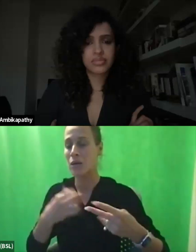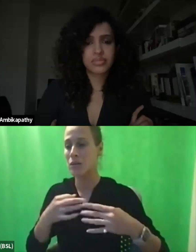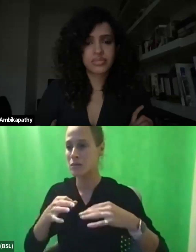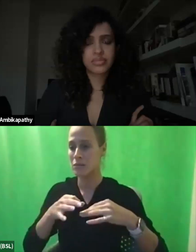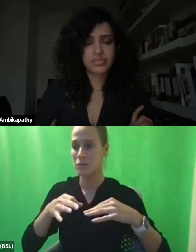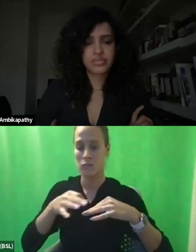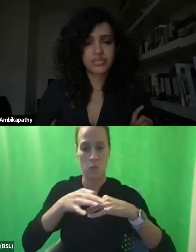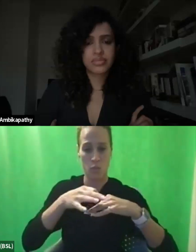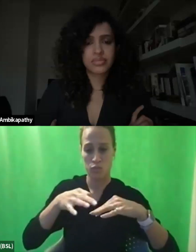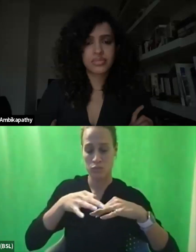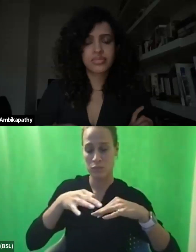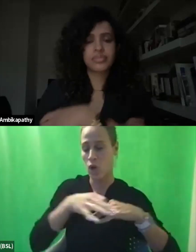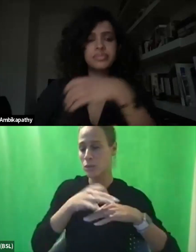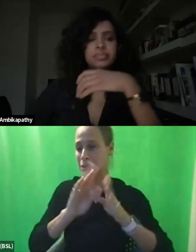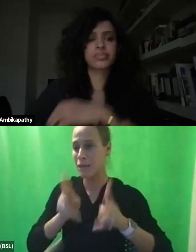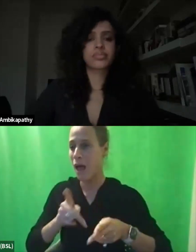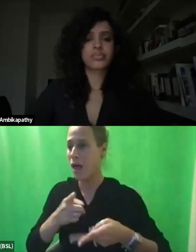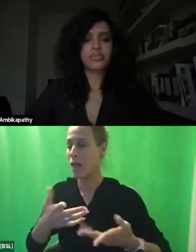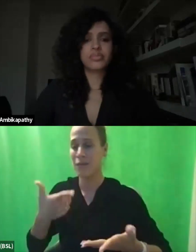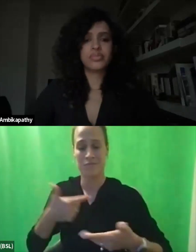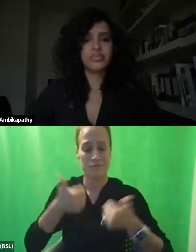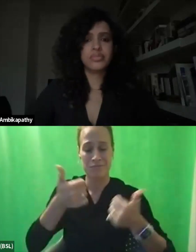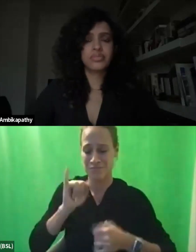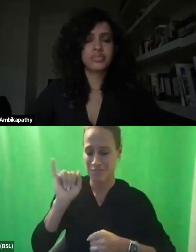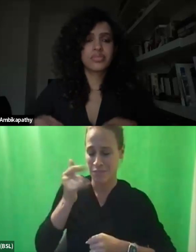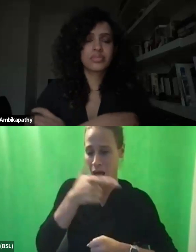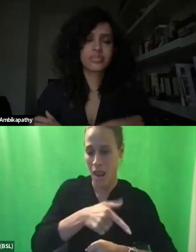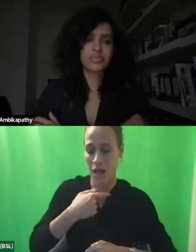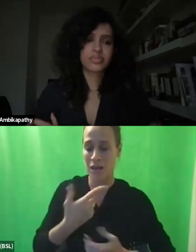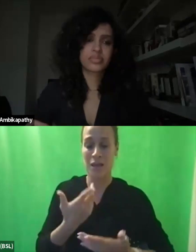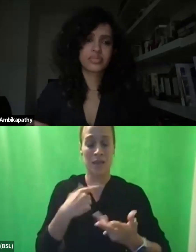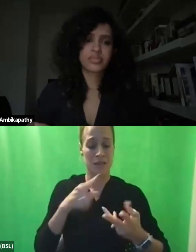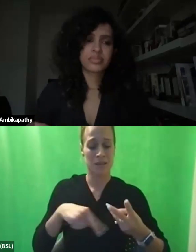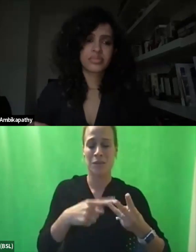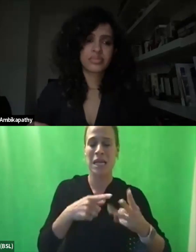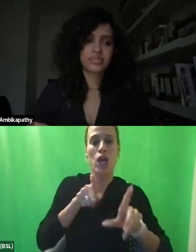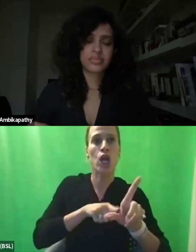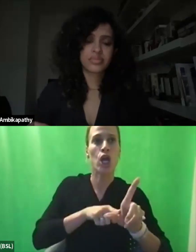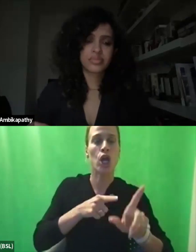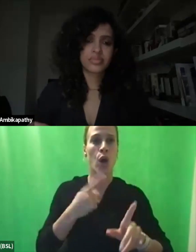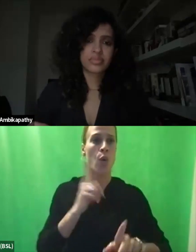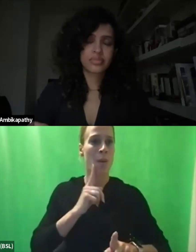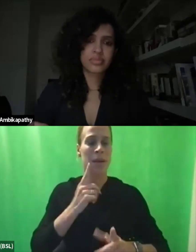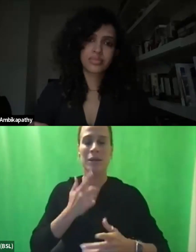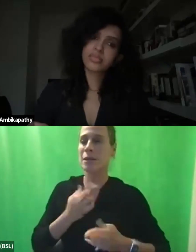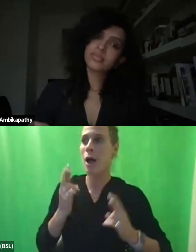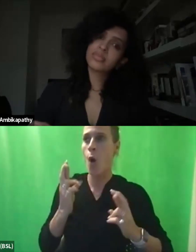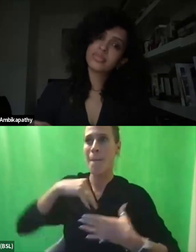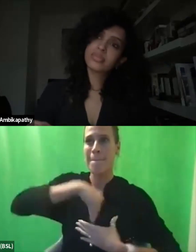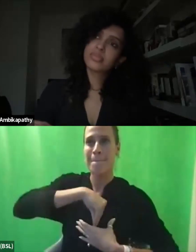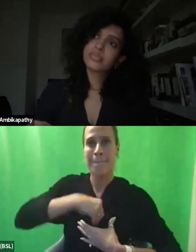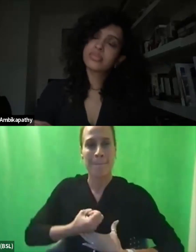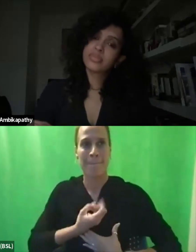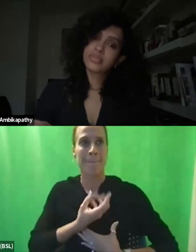by life, and sometimes even young women, full of hopes and dreams still burning bright. They all toss their